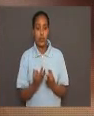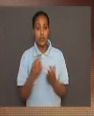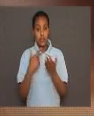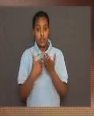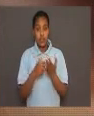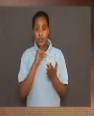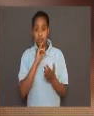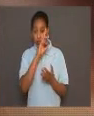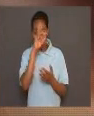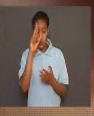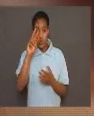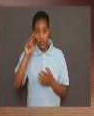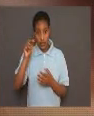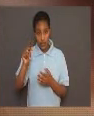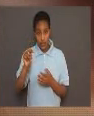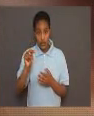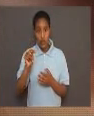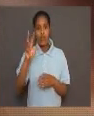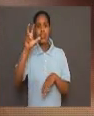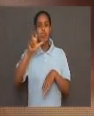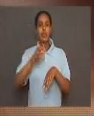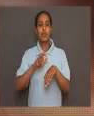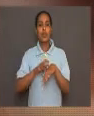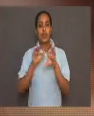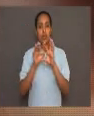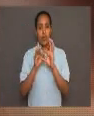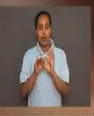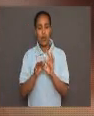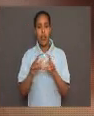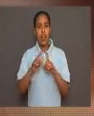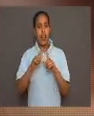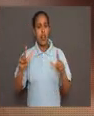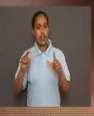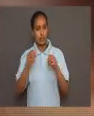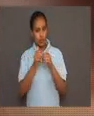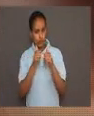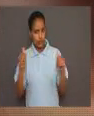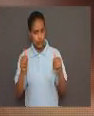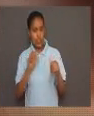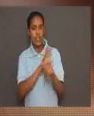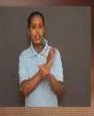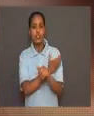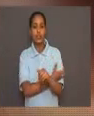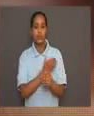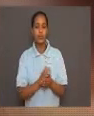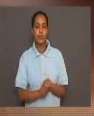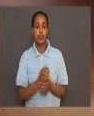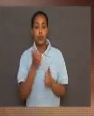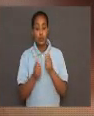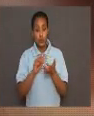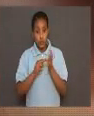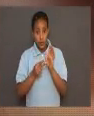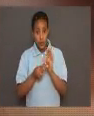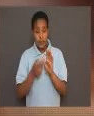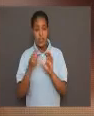This is because nitrogen's triple bond has large dissociation energy, which means